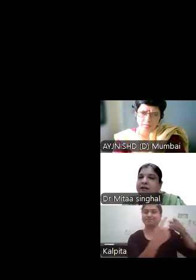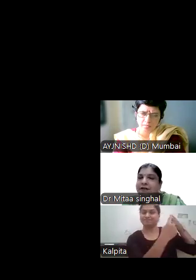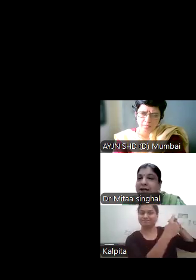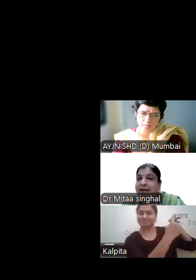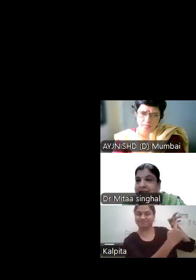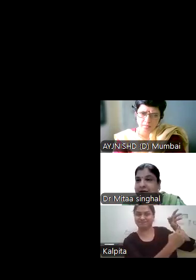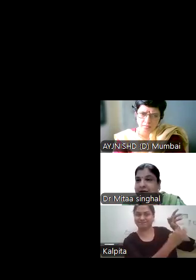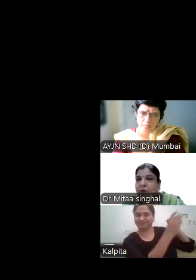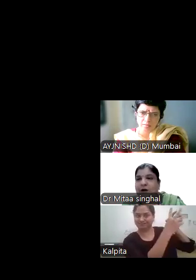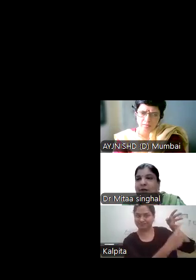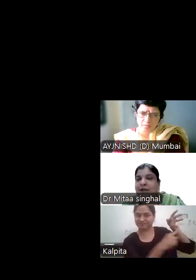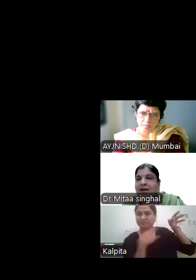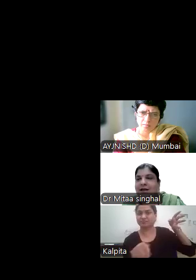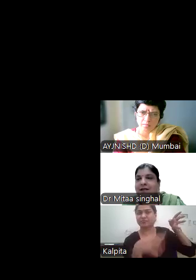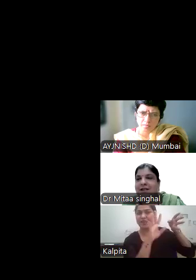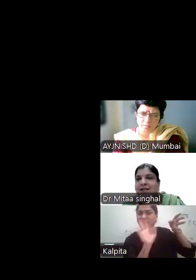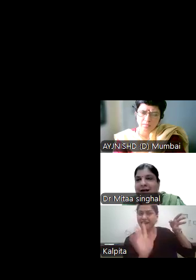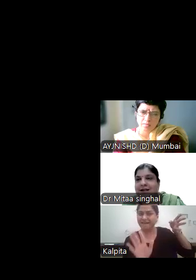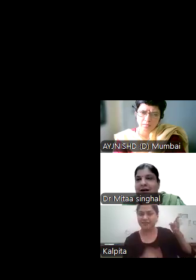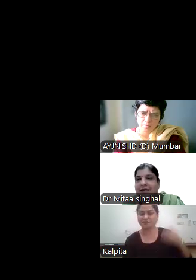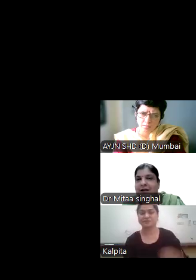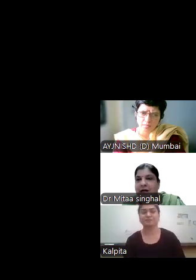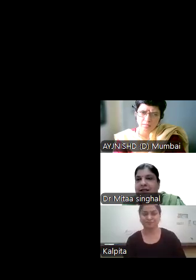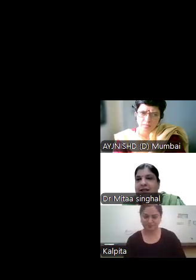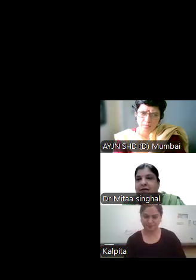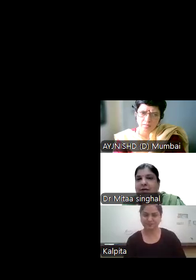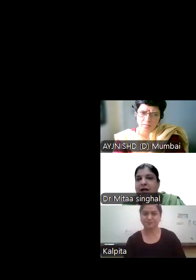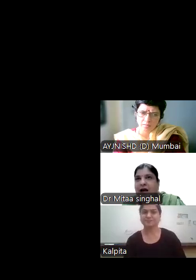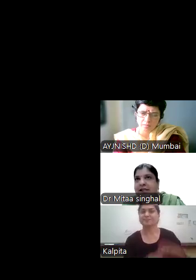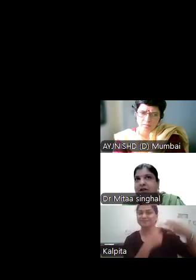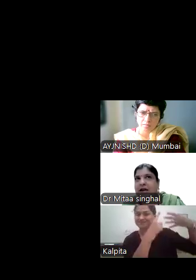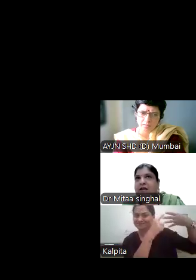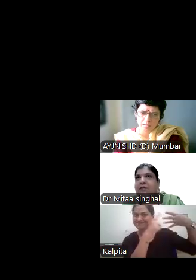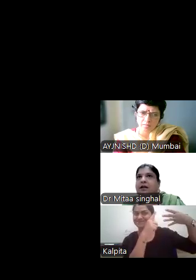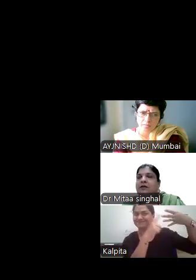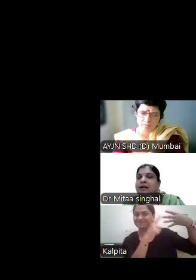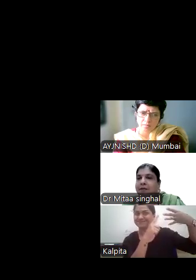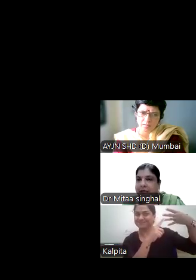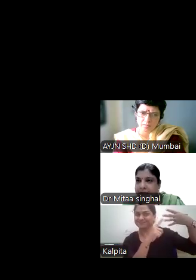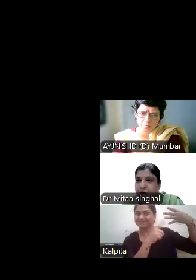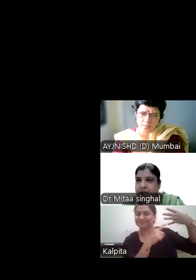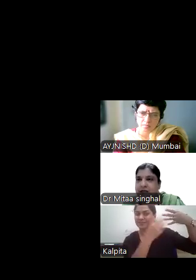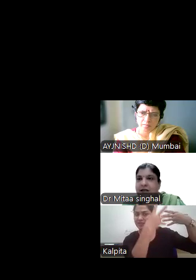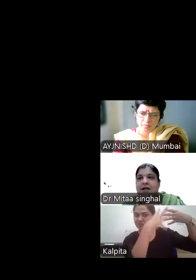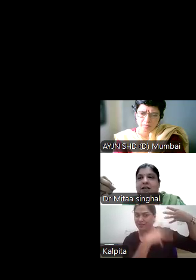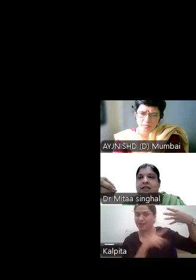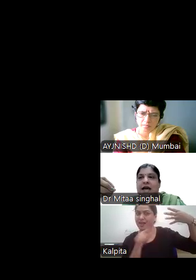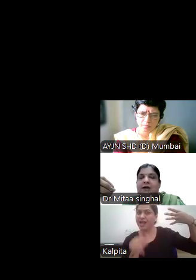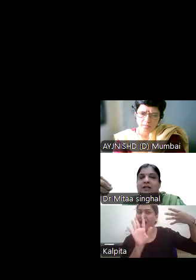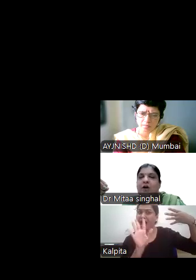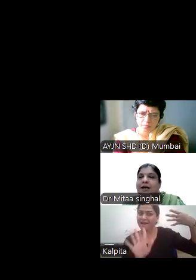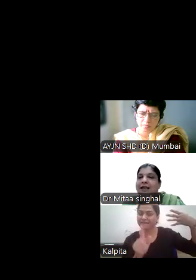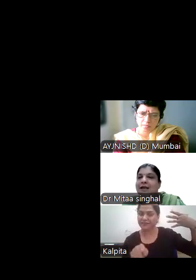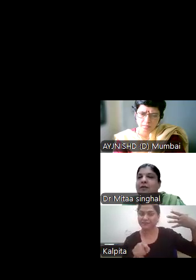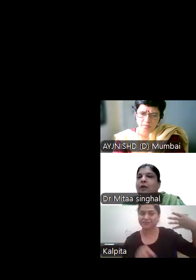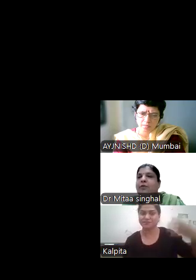take the feeding history. What will be there is if the child is having palsy, that will be a high risk child. The mother will complain to us that the child